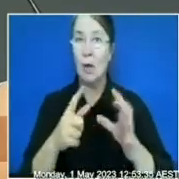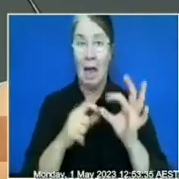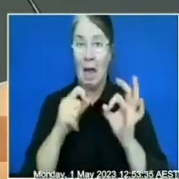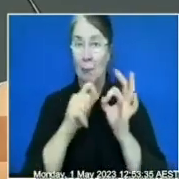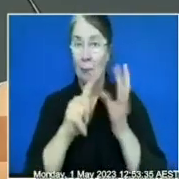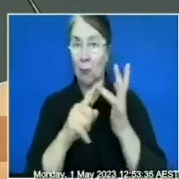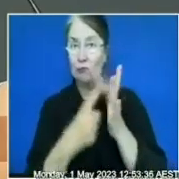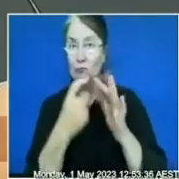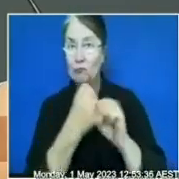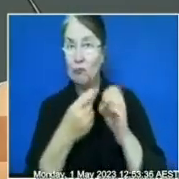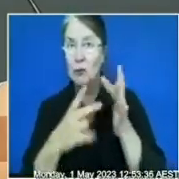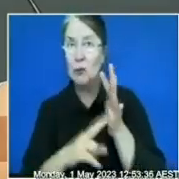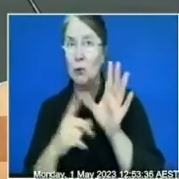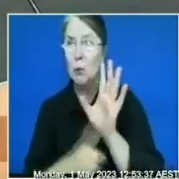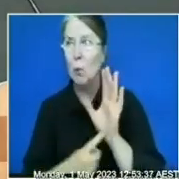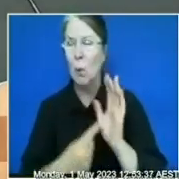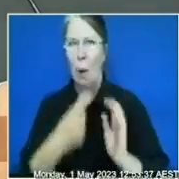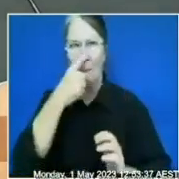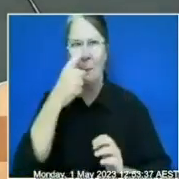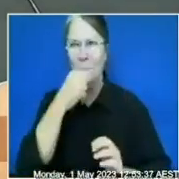welcome that. Thank you.